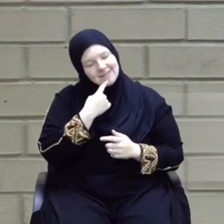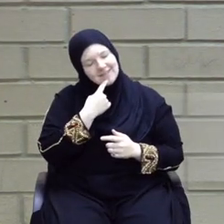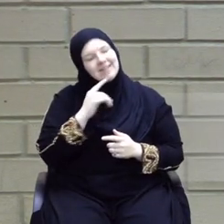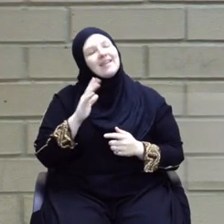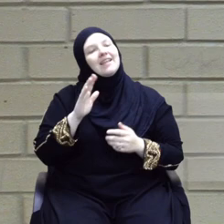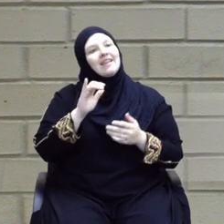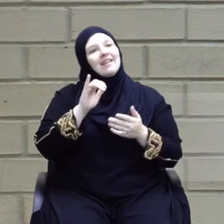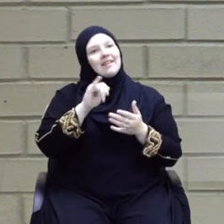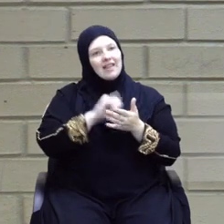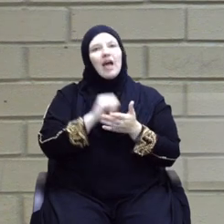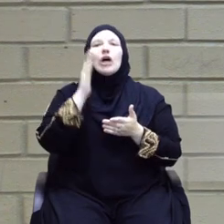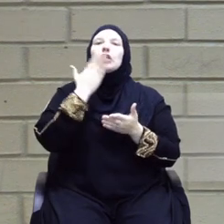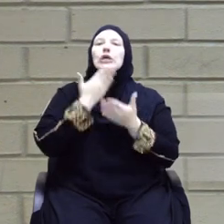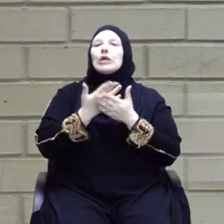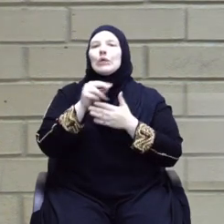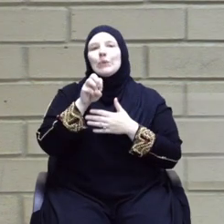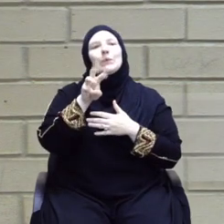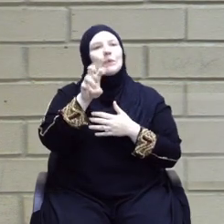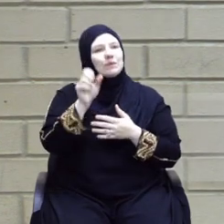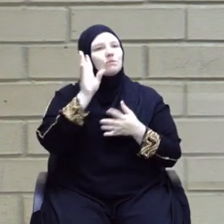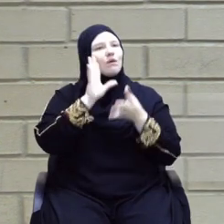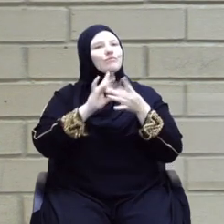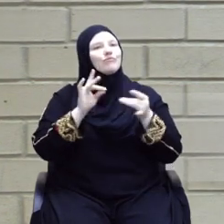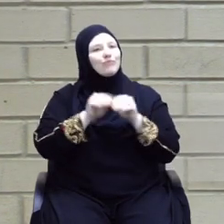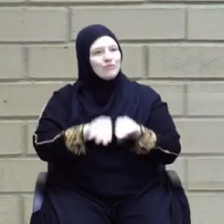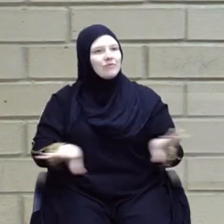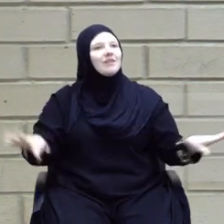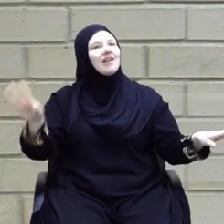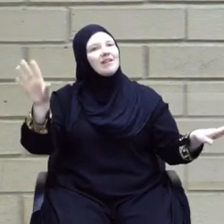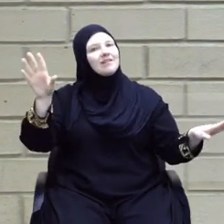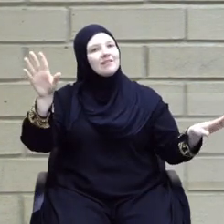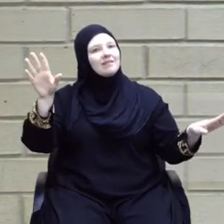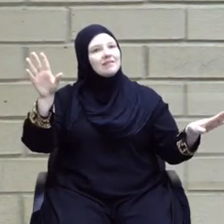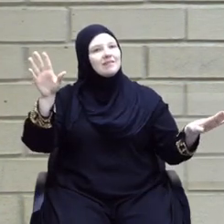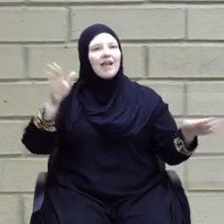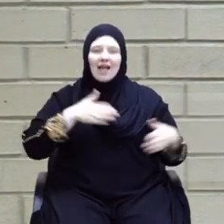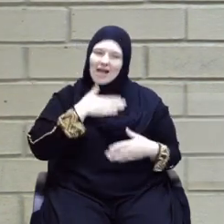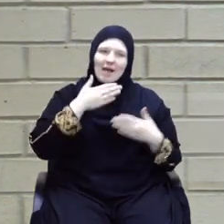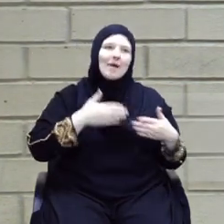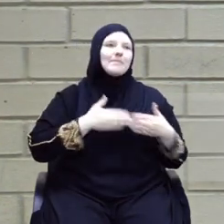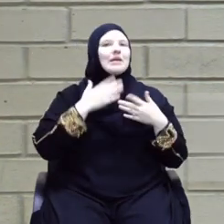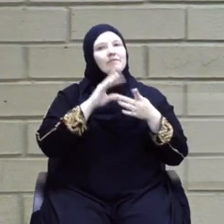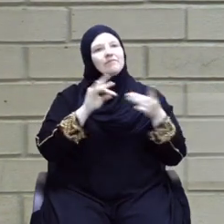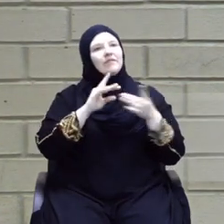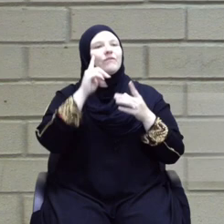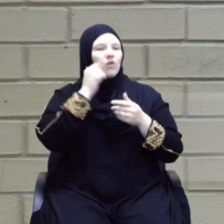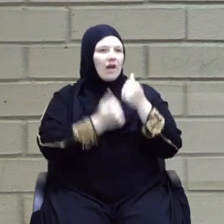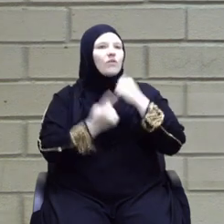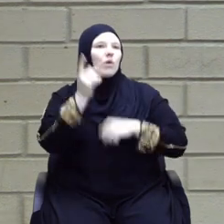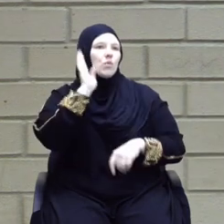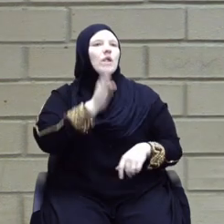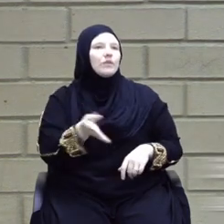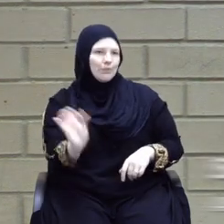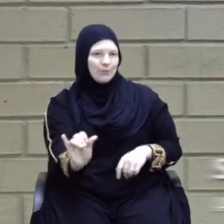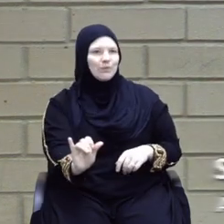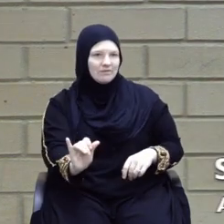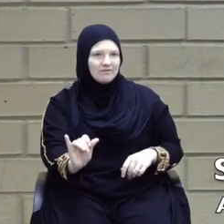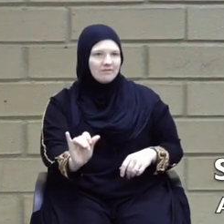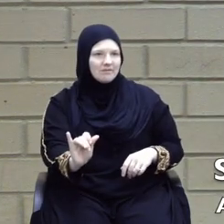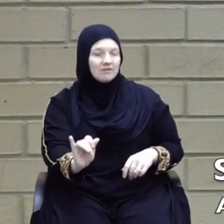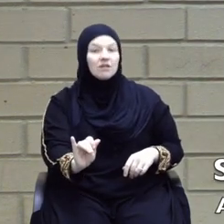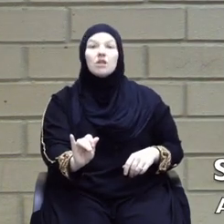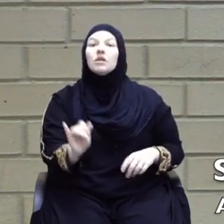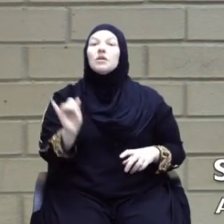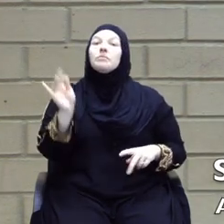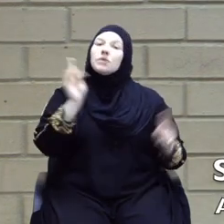us. So good tidings, glad tidings for the strangers. Those who will stand